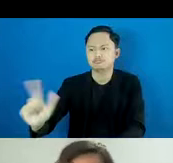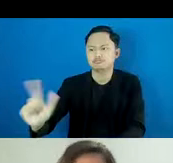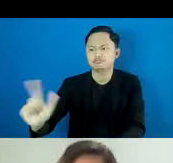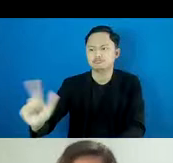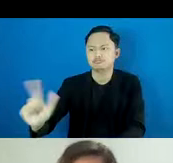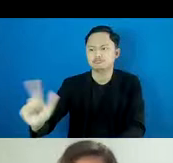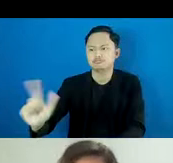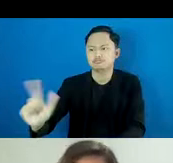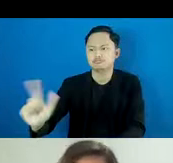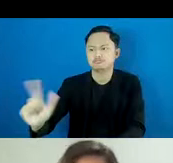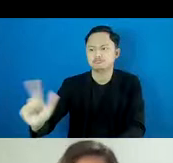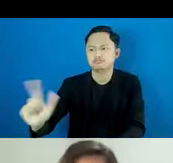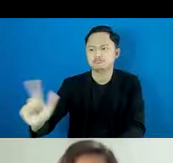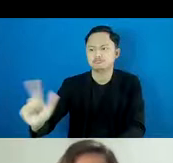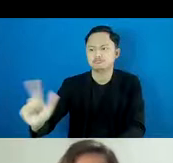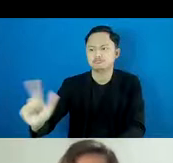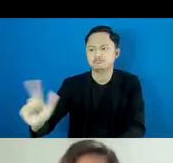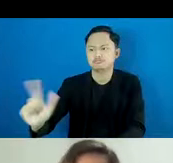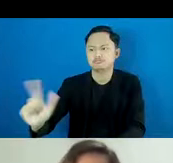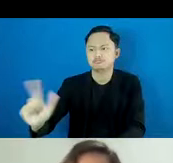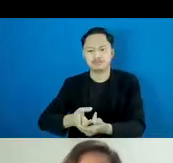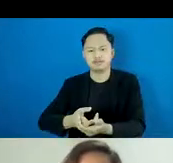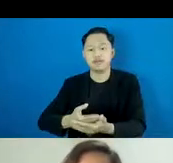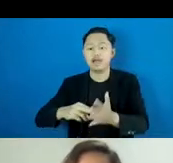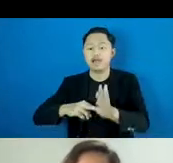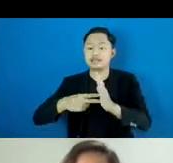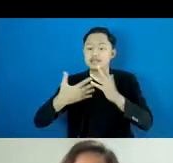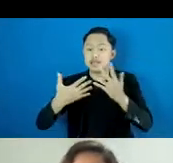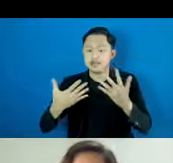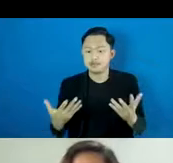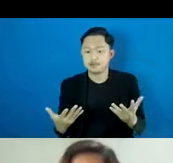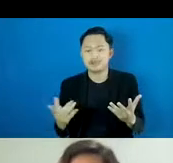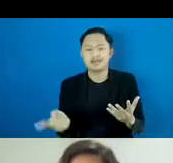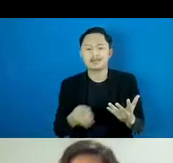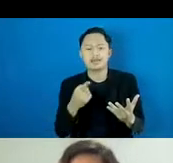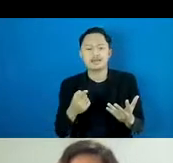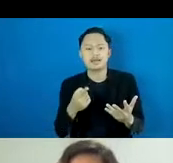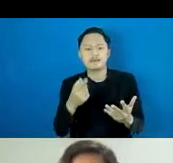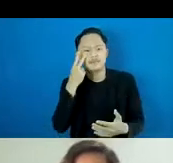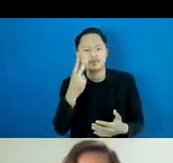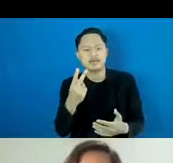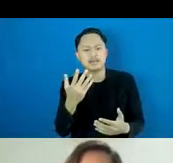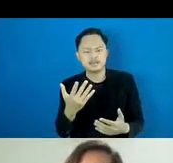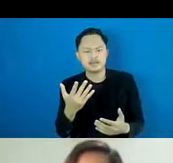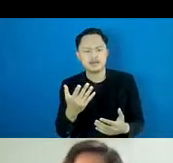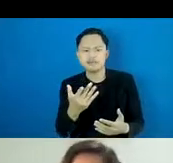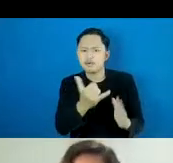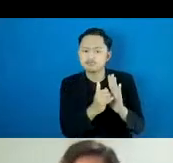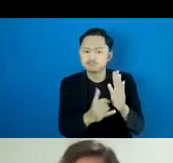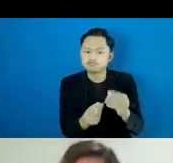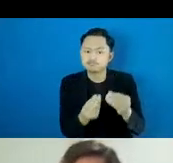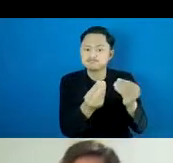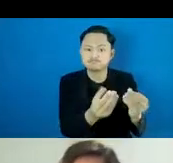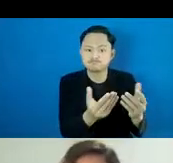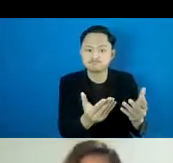transition. You can pass. So what we are seeing and what we are proposing, just as we